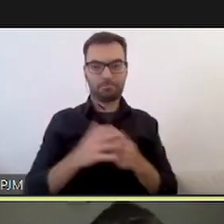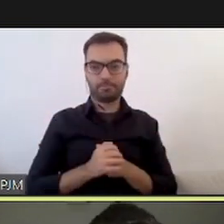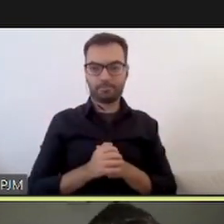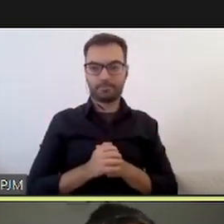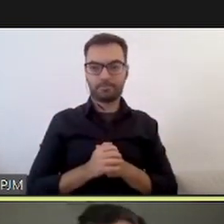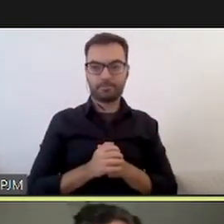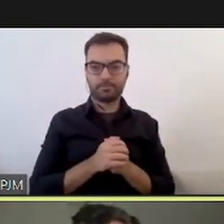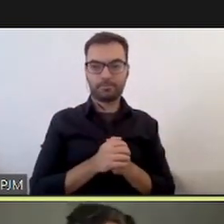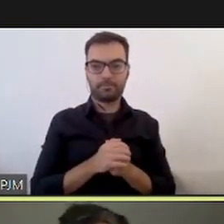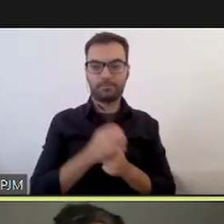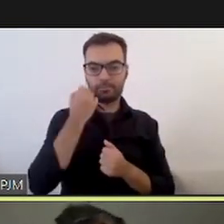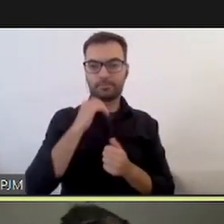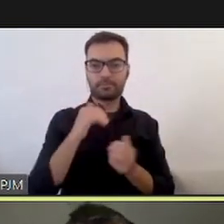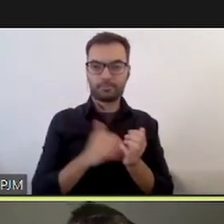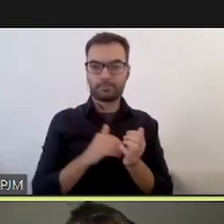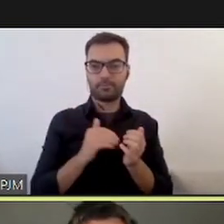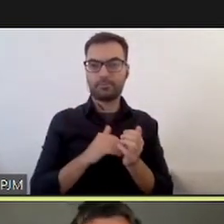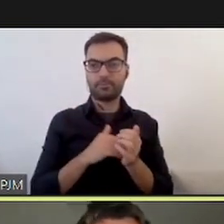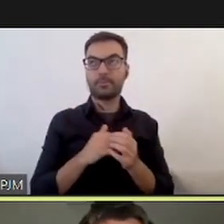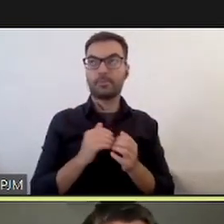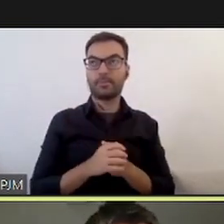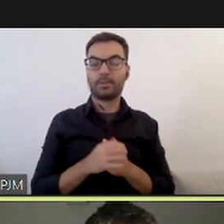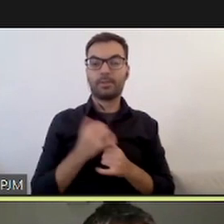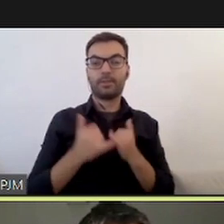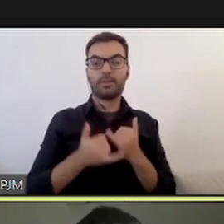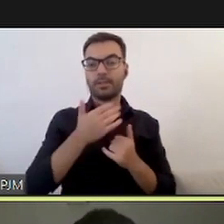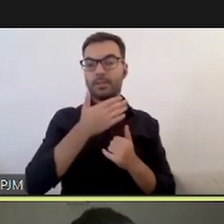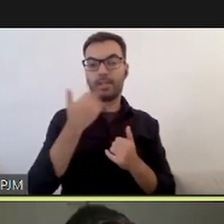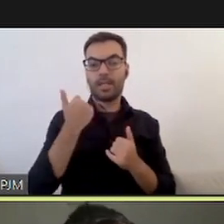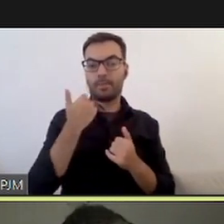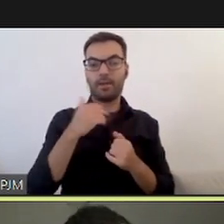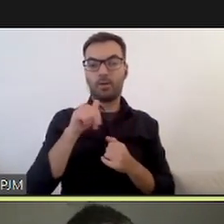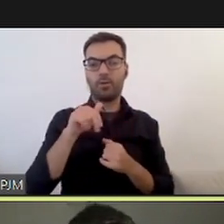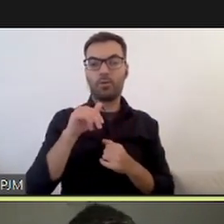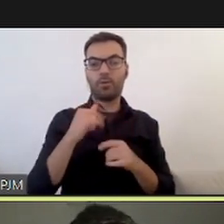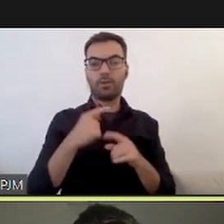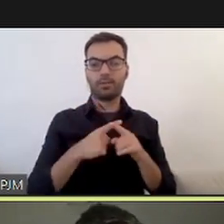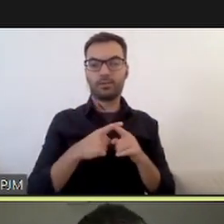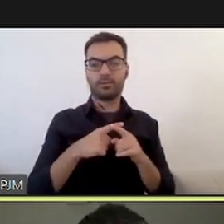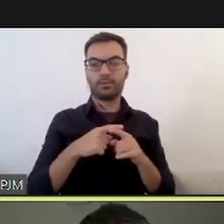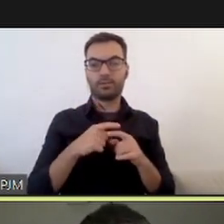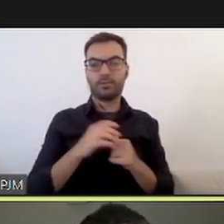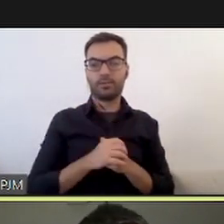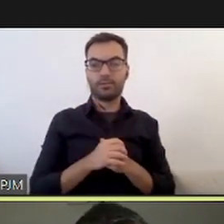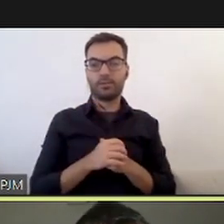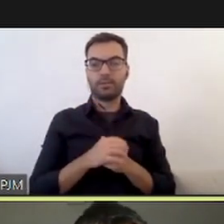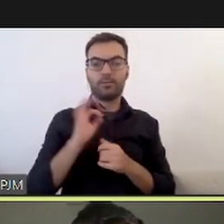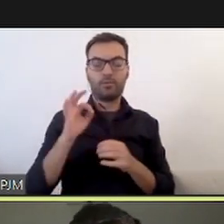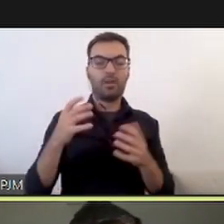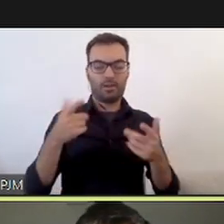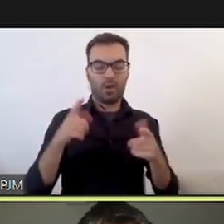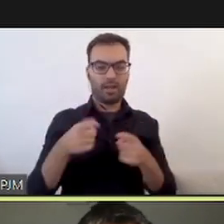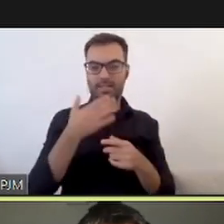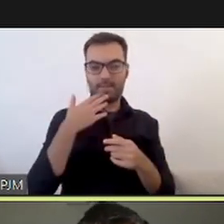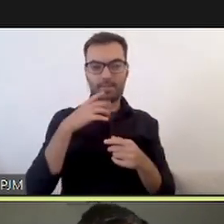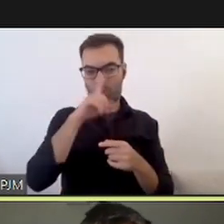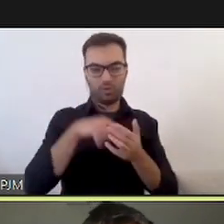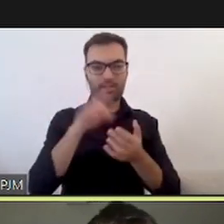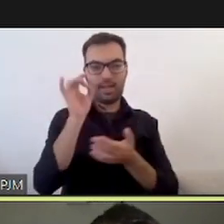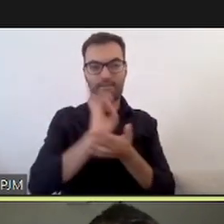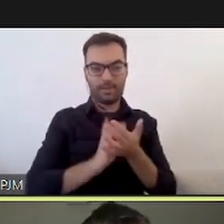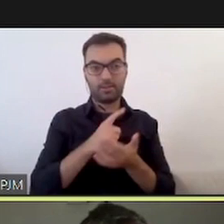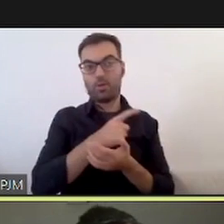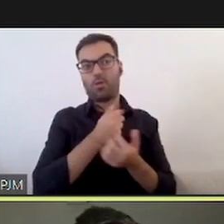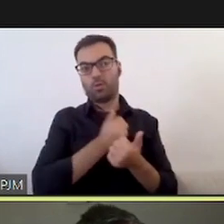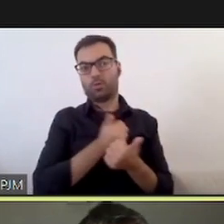So this is very handy. For example, if you don't have the UX graphic people in your organization, this might be something